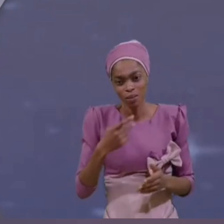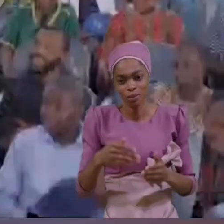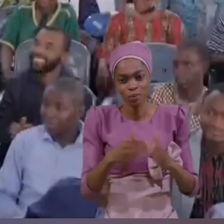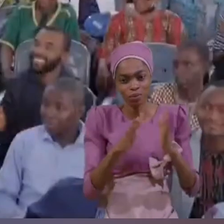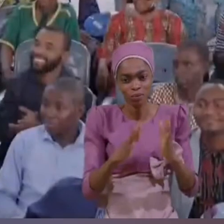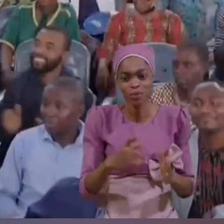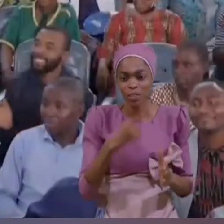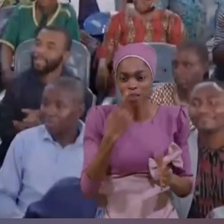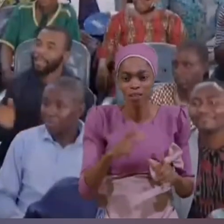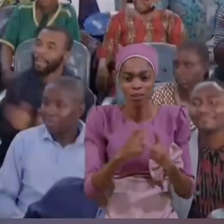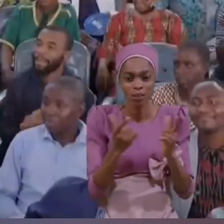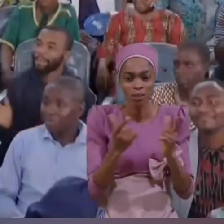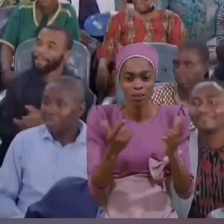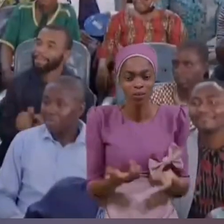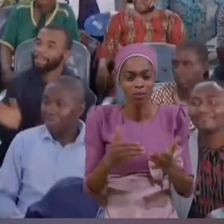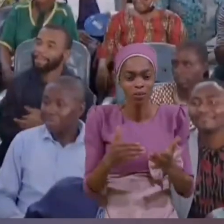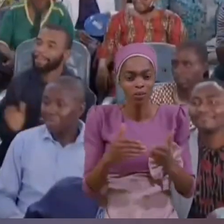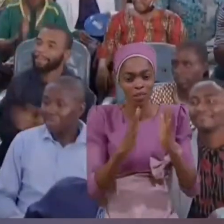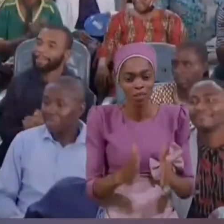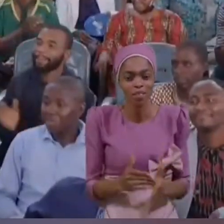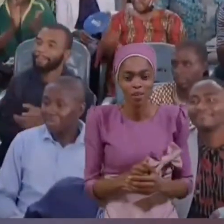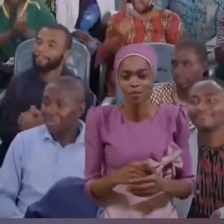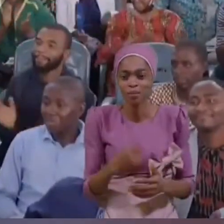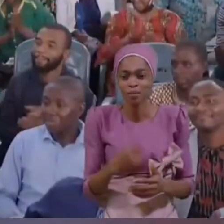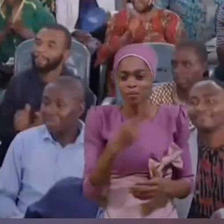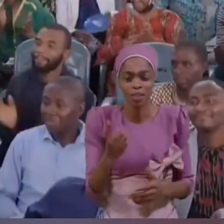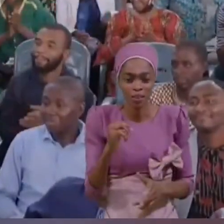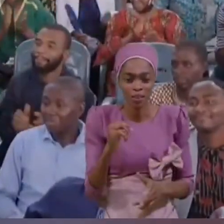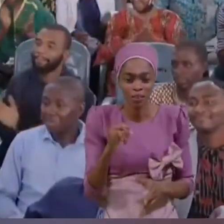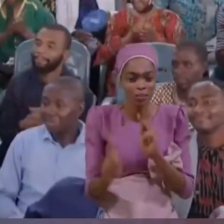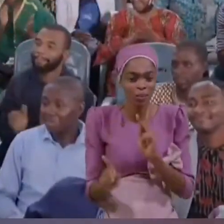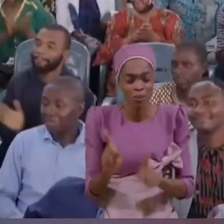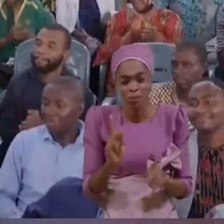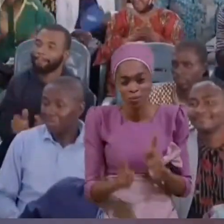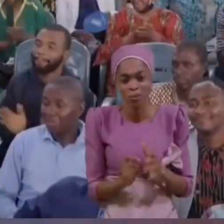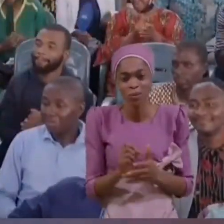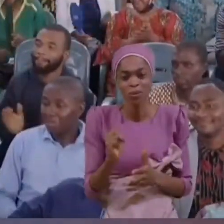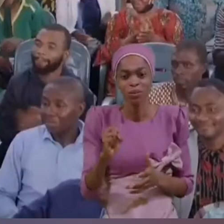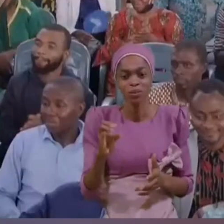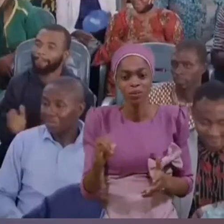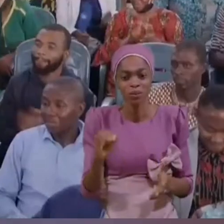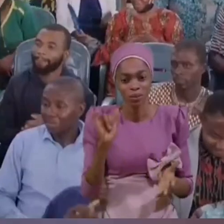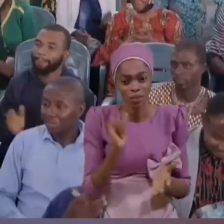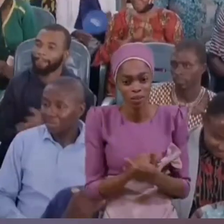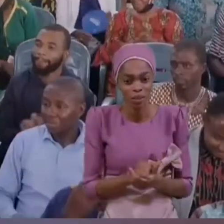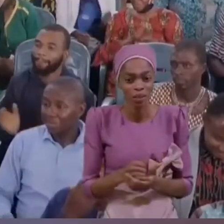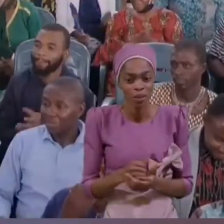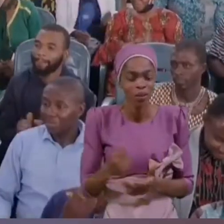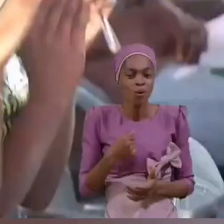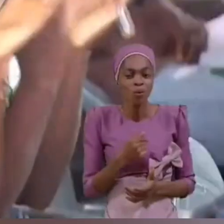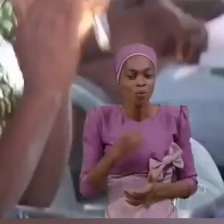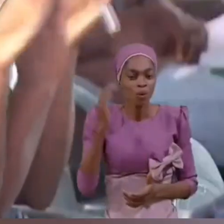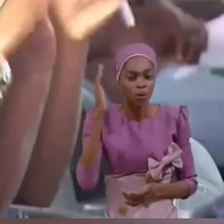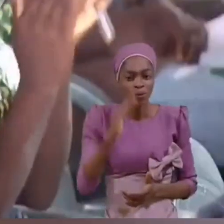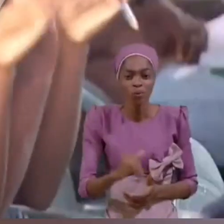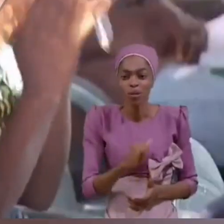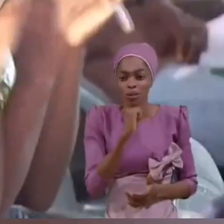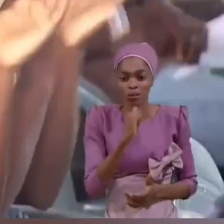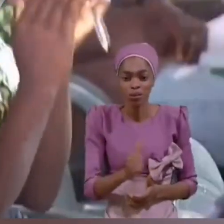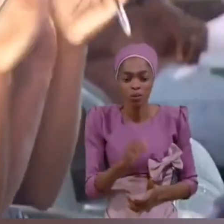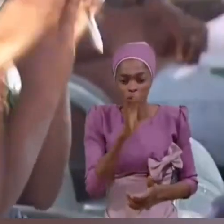group pastor. Tell the people so that we will not be